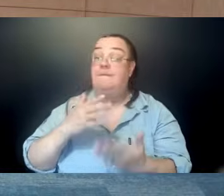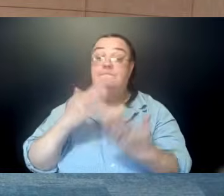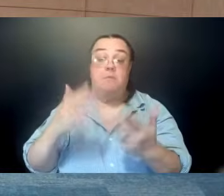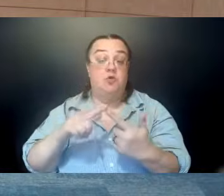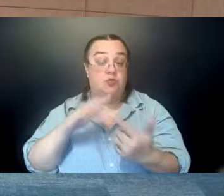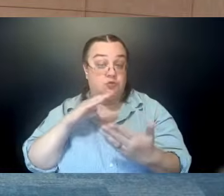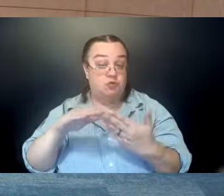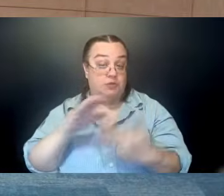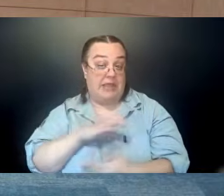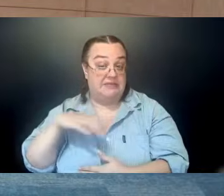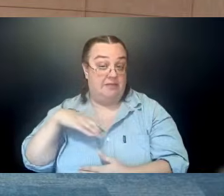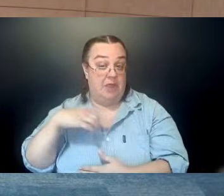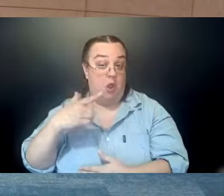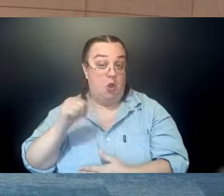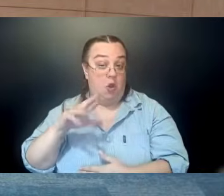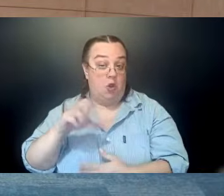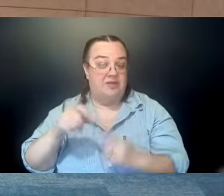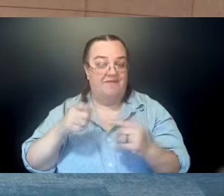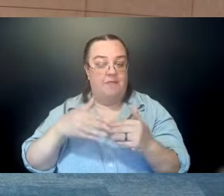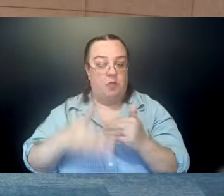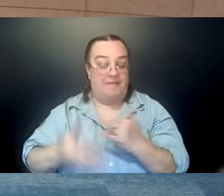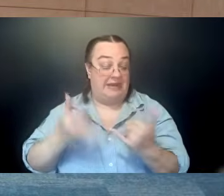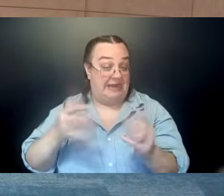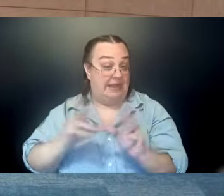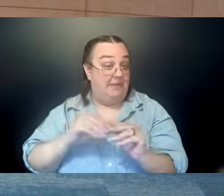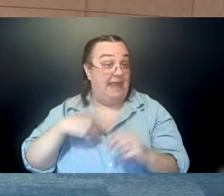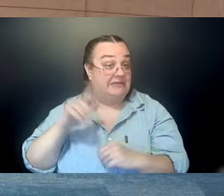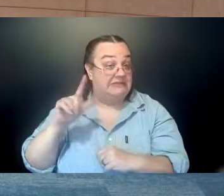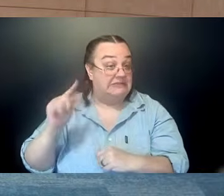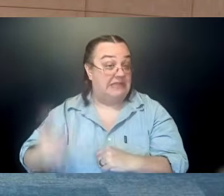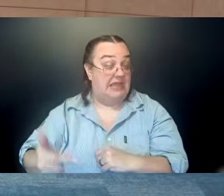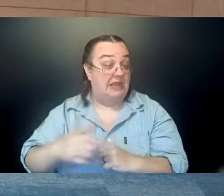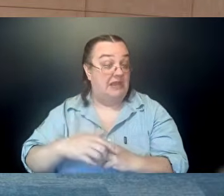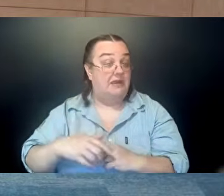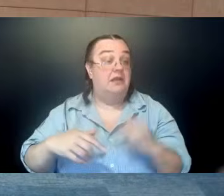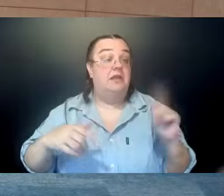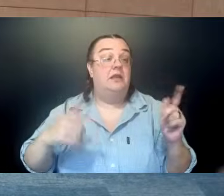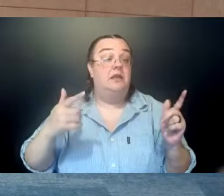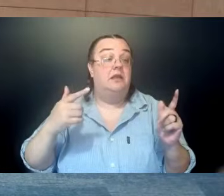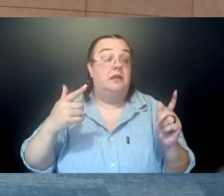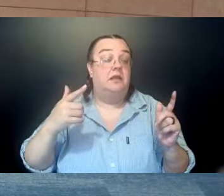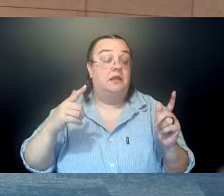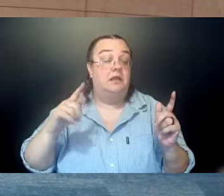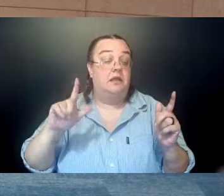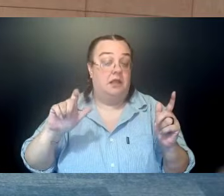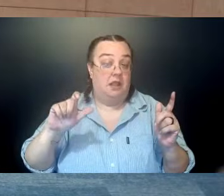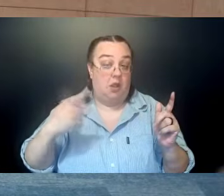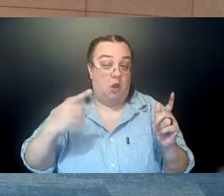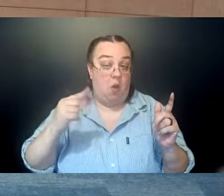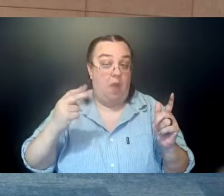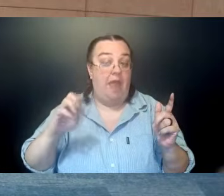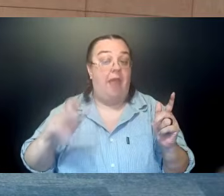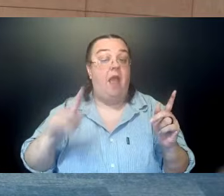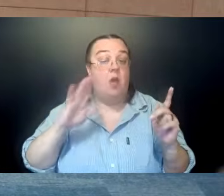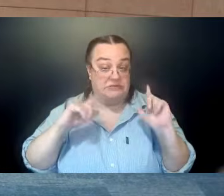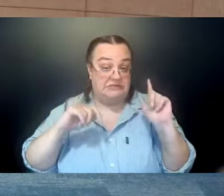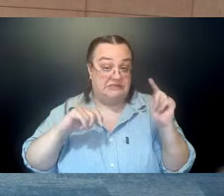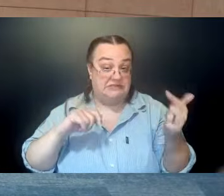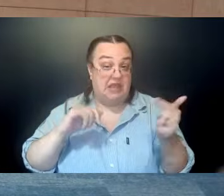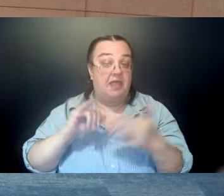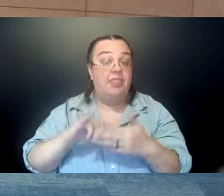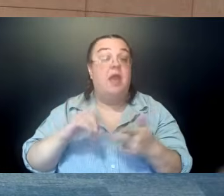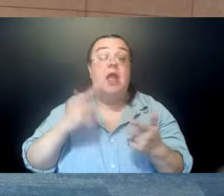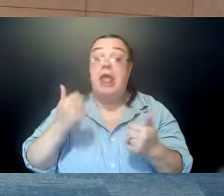Councilmember Garces from the remainder of today's meeting. Is there a second? I'll second that. Councilmember LeGloahec has seconded the motion. Is